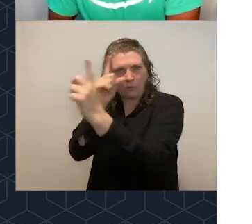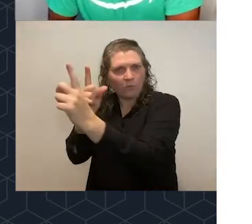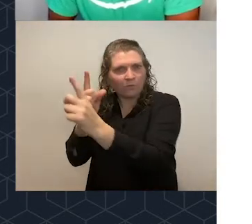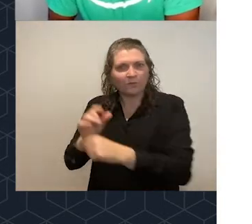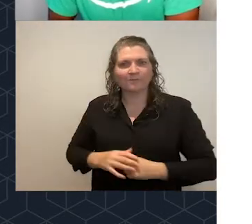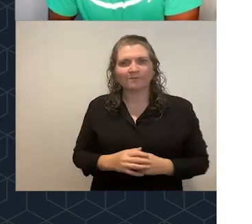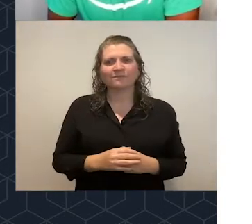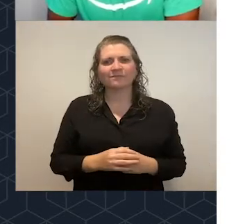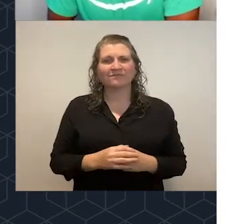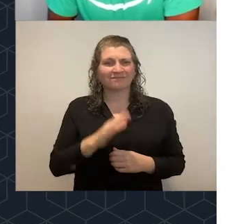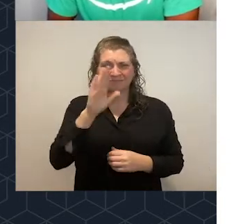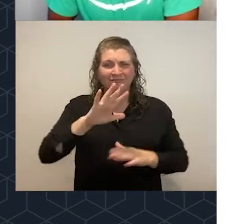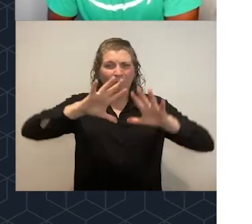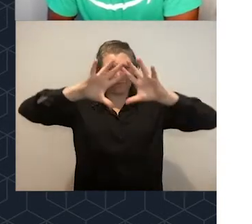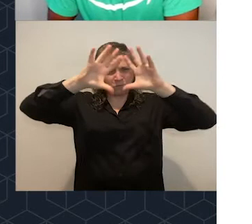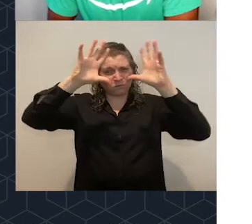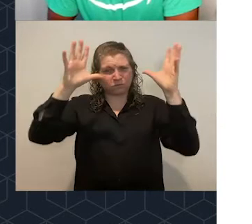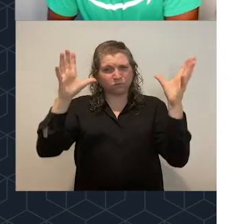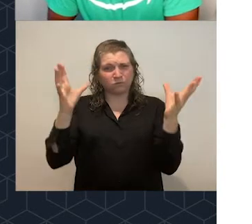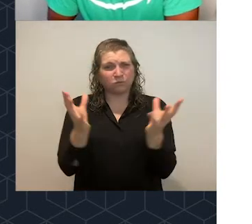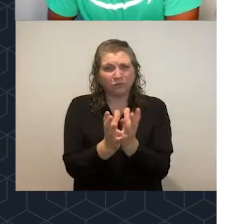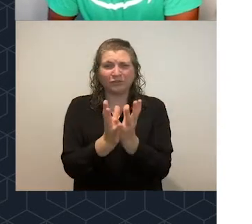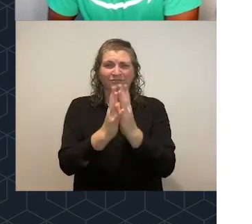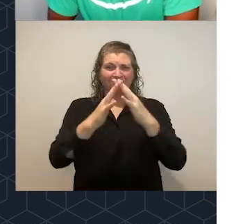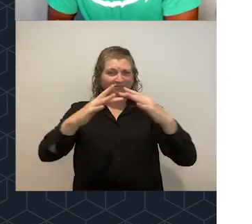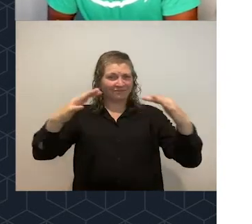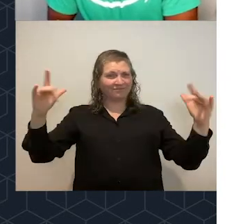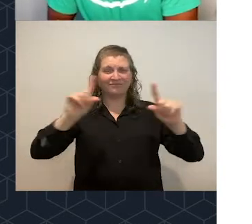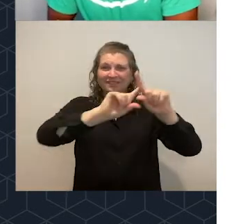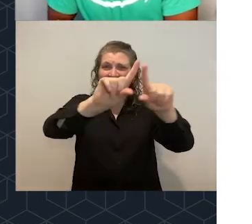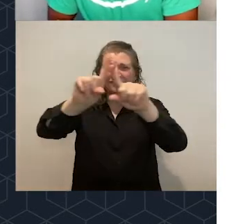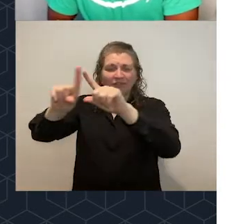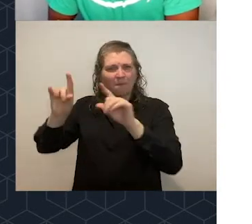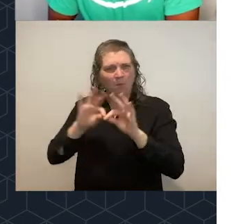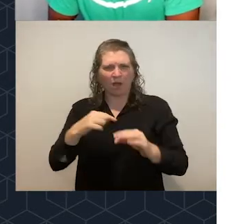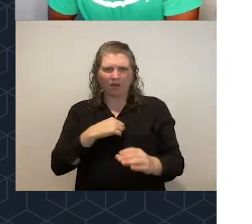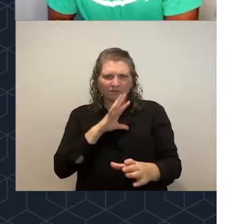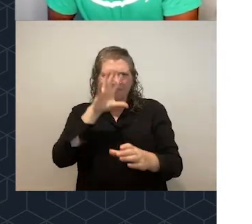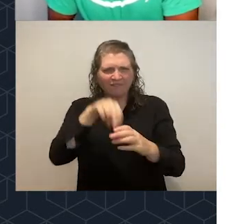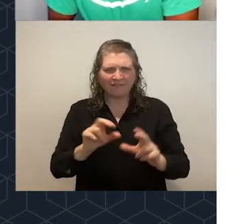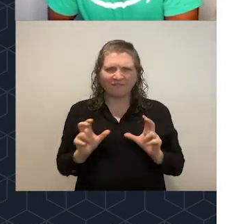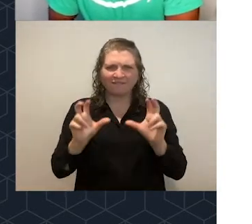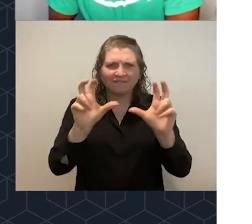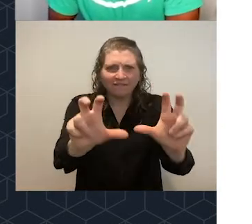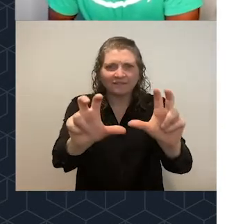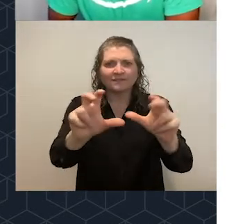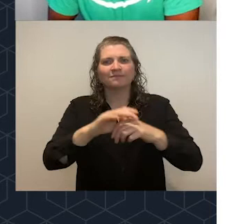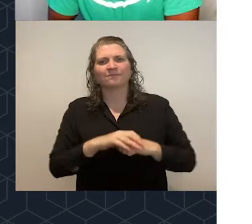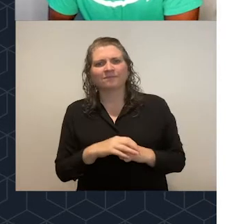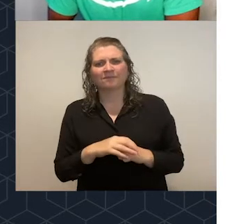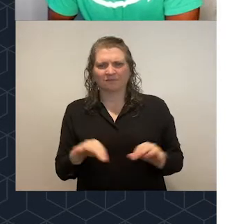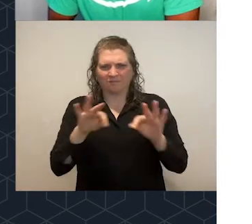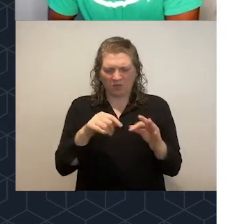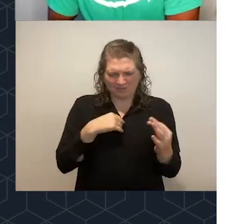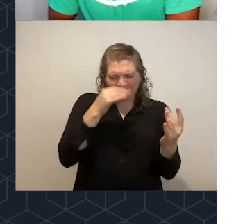work, how would you spend your actual time? And then here comes the X factor. What aspect of the world will be different if you